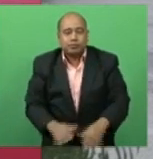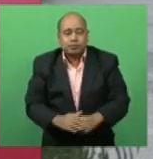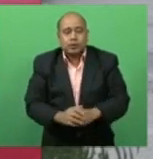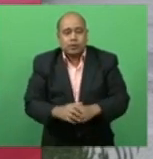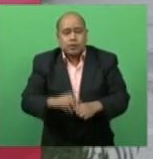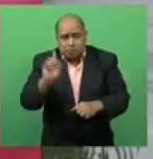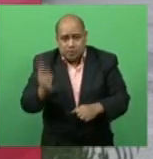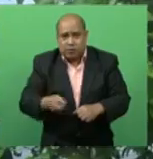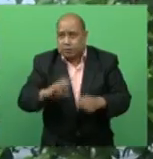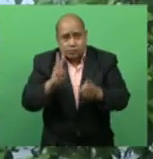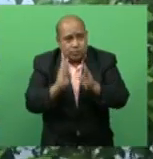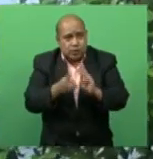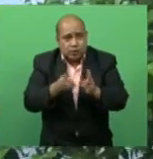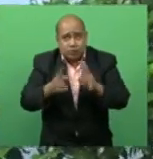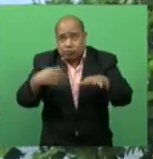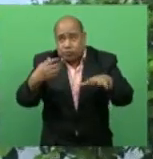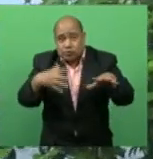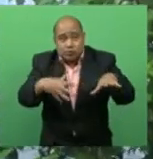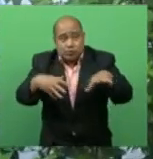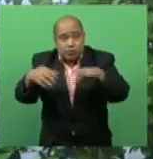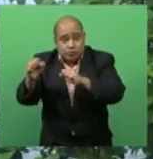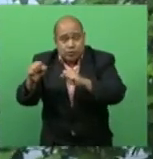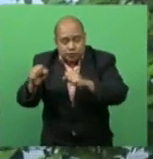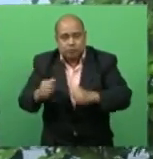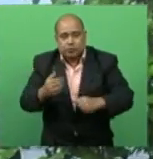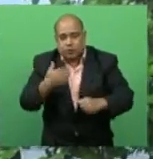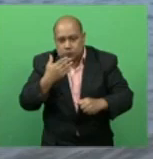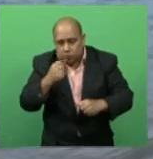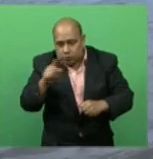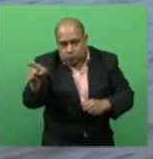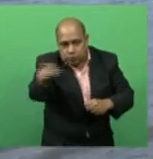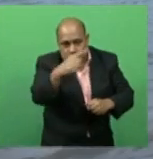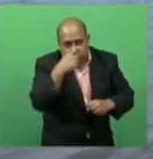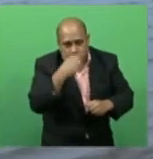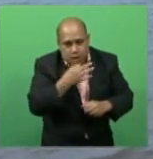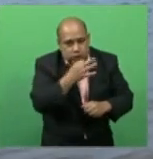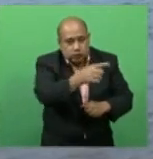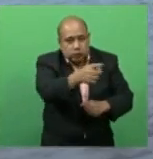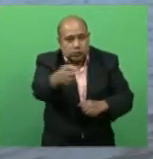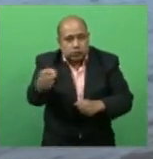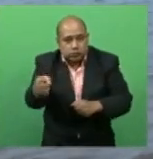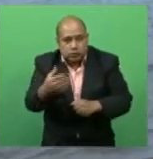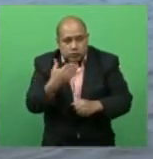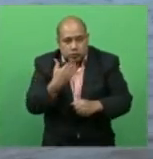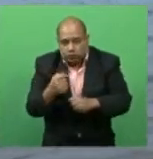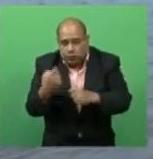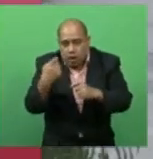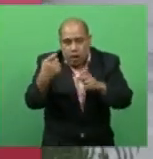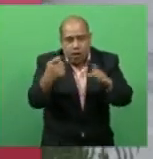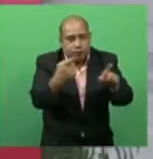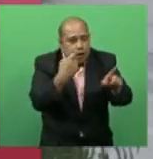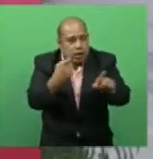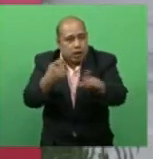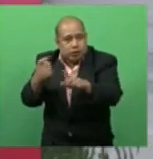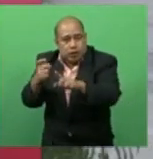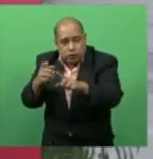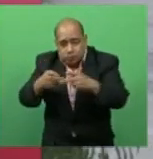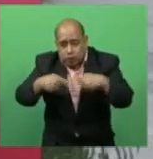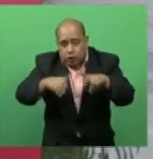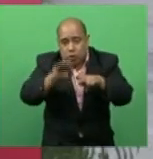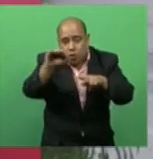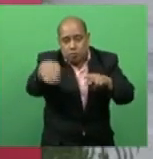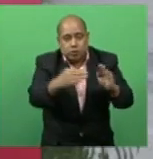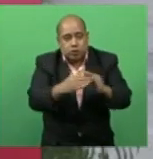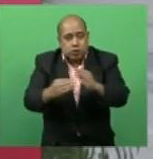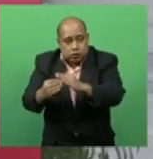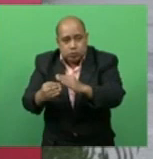we ask the members of the public to exercise caution, especially for those who know that they are still living in places where the